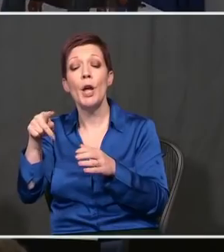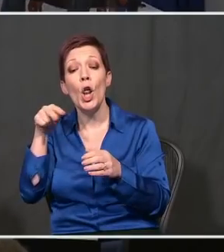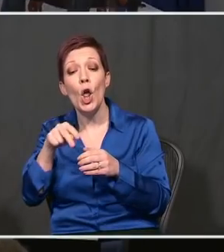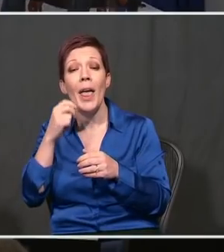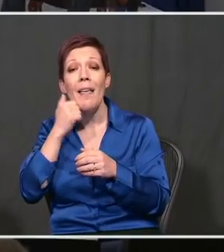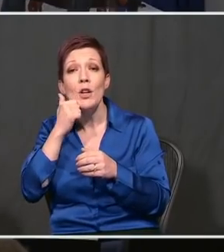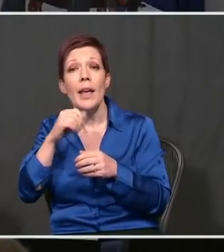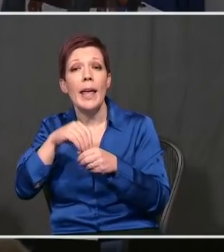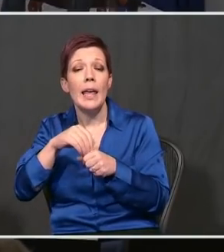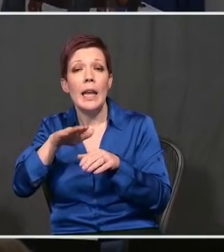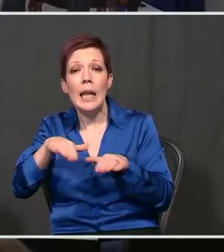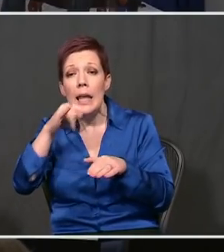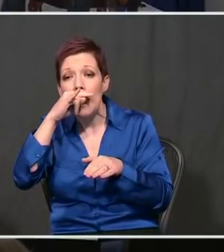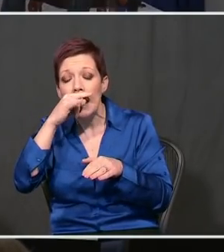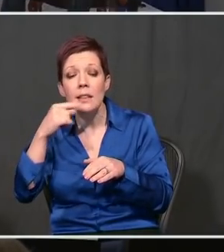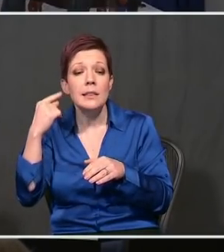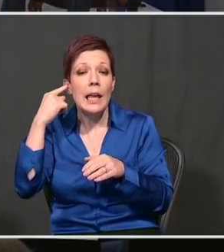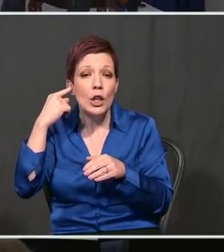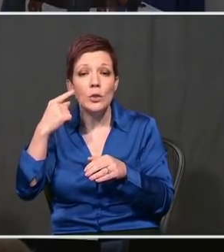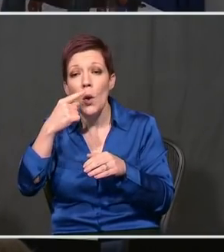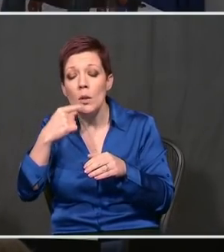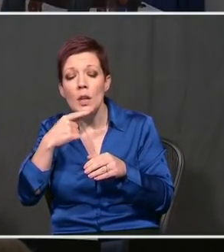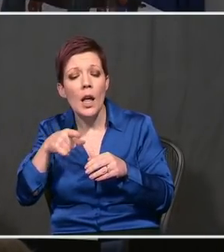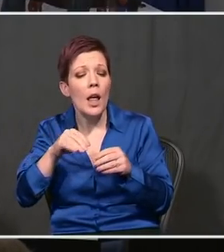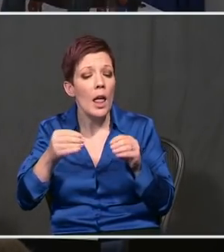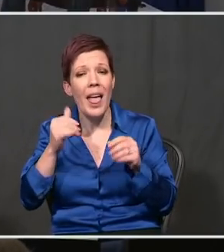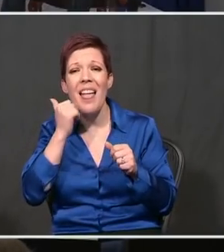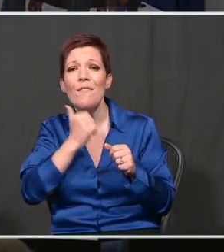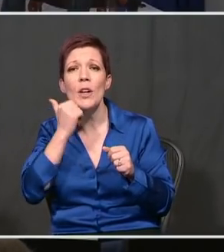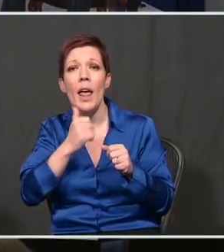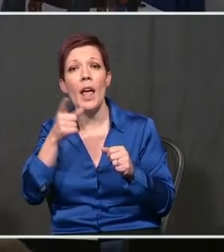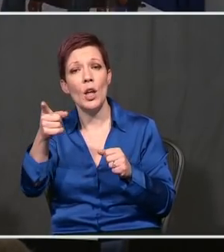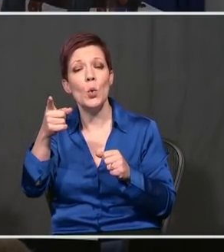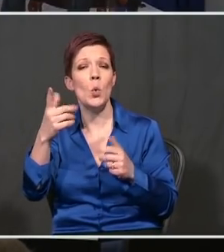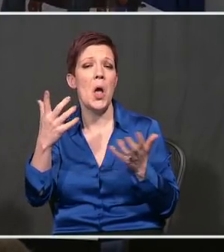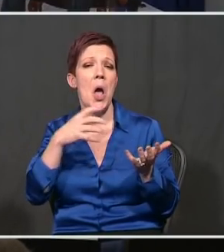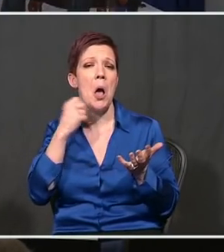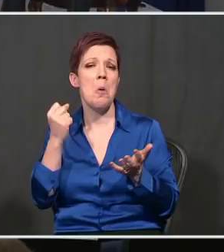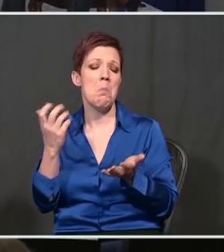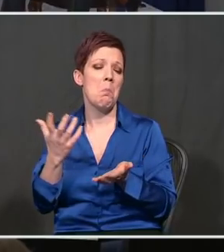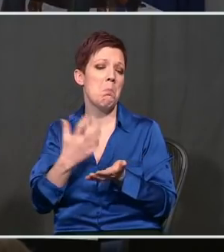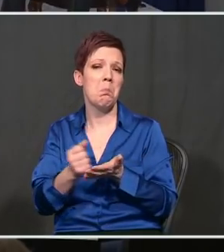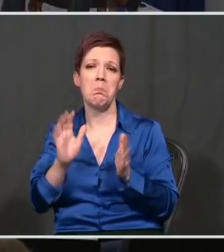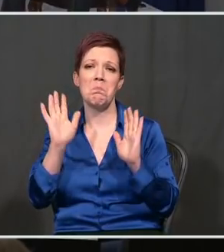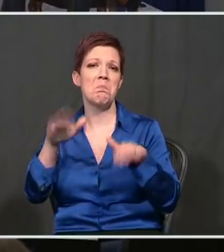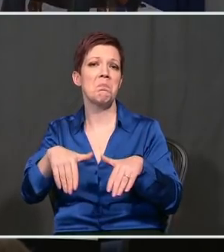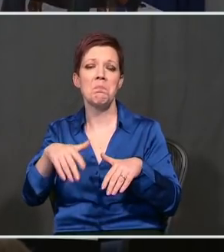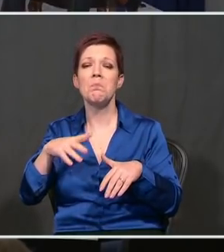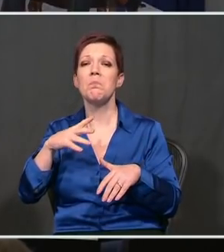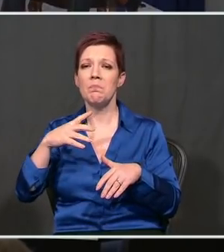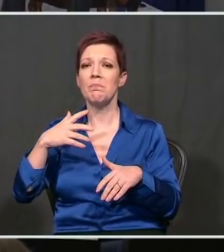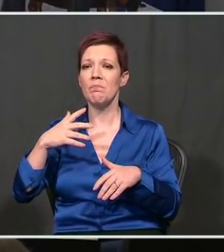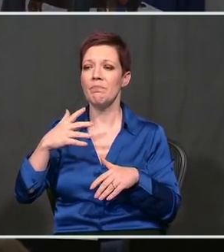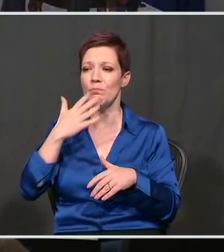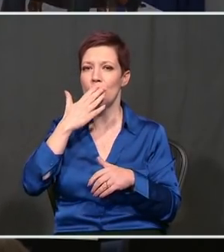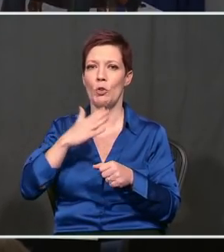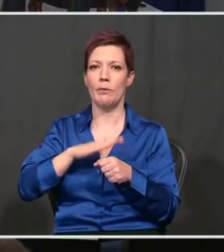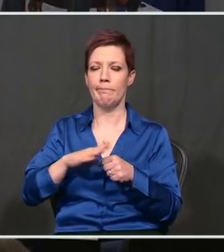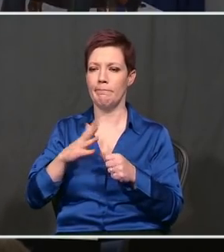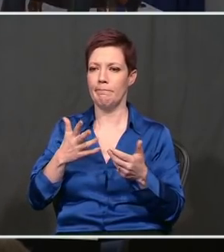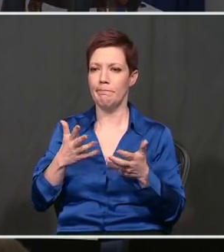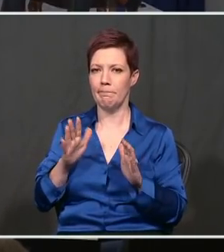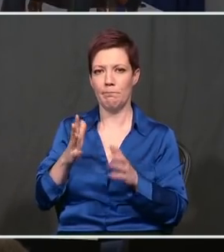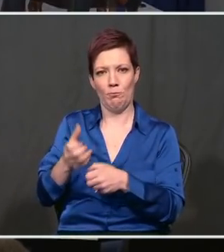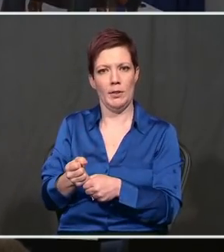And the scale is larger and the complexity is higher, but I have great confidence, as the American people should. Let me just ask the last